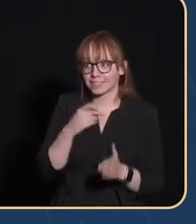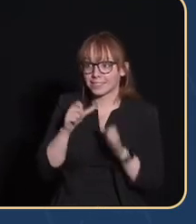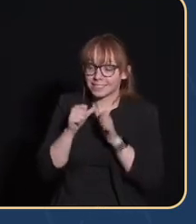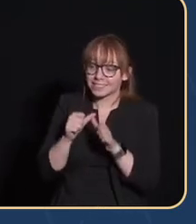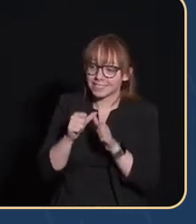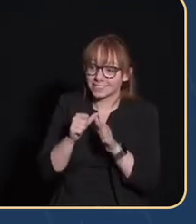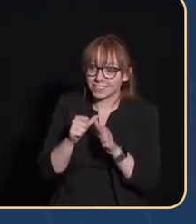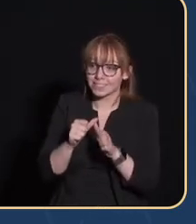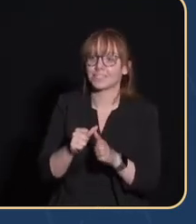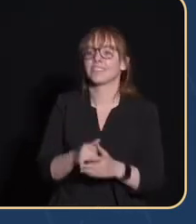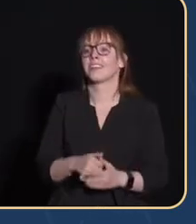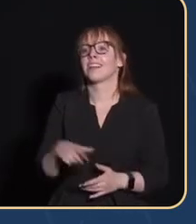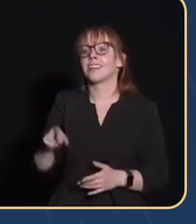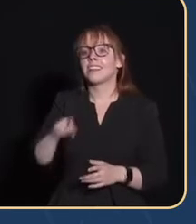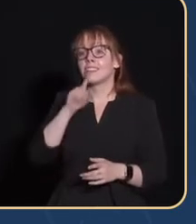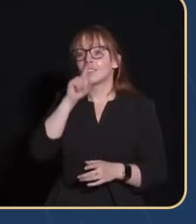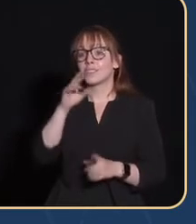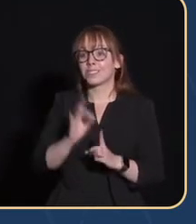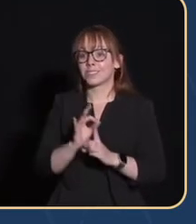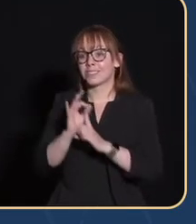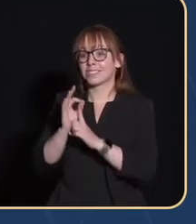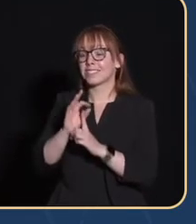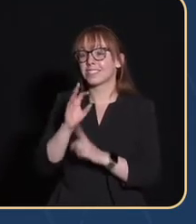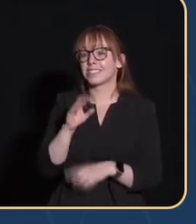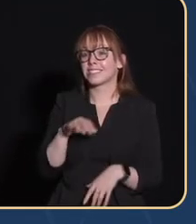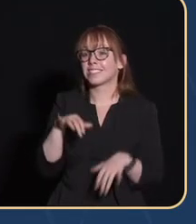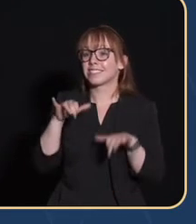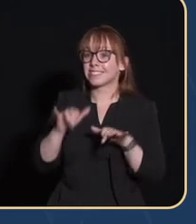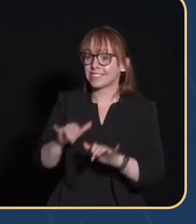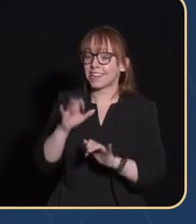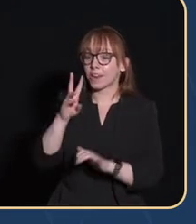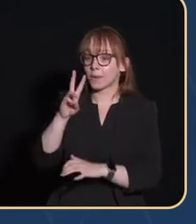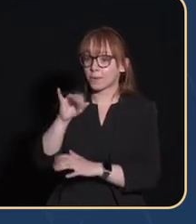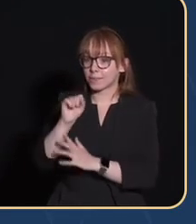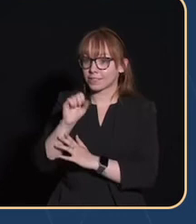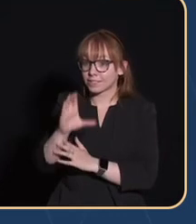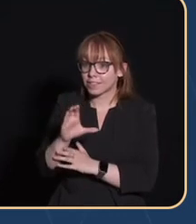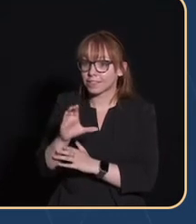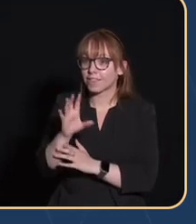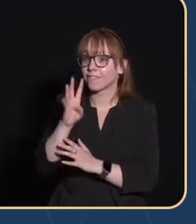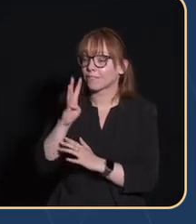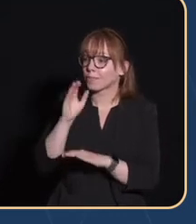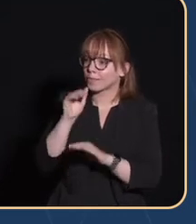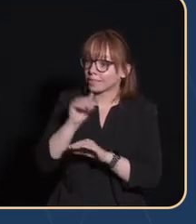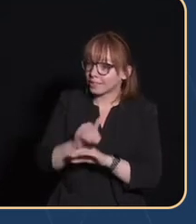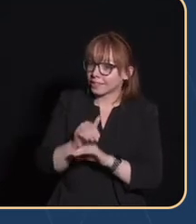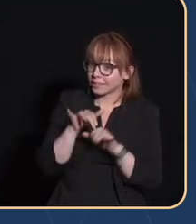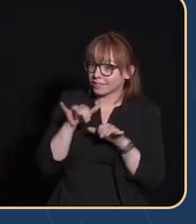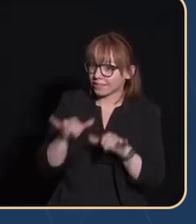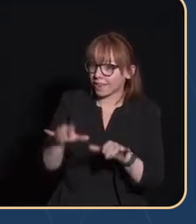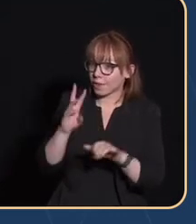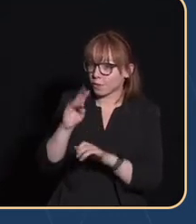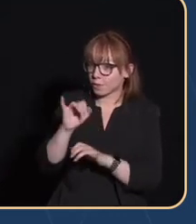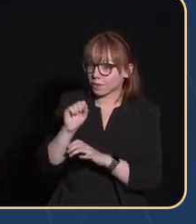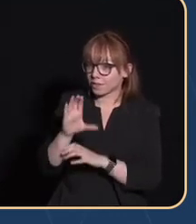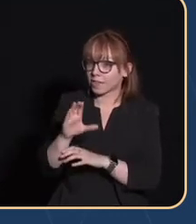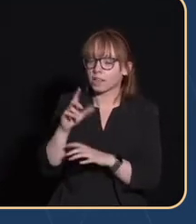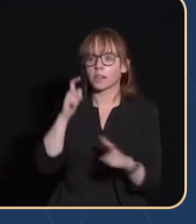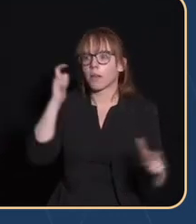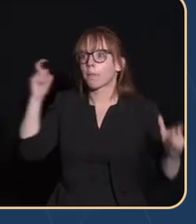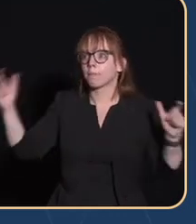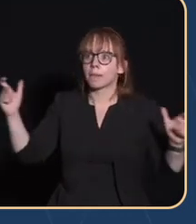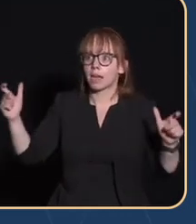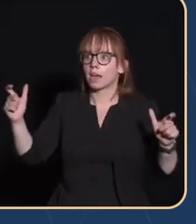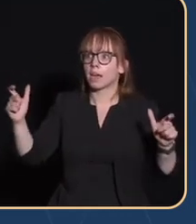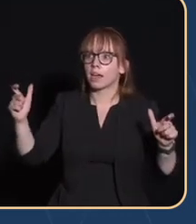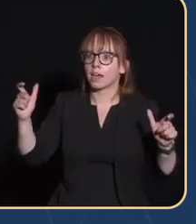is a unique item. It's for 6 people. It's a stay in Wisconsin. This is a great place. It's a 4-night stay in Wisconsin. This is a huge resort, and it